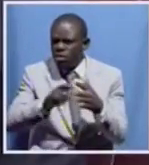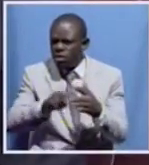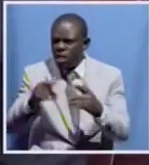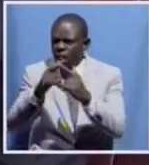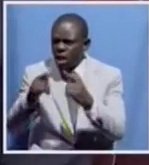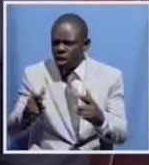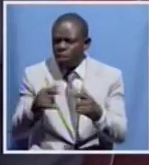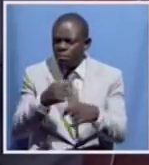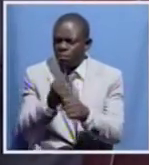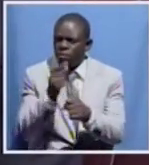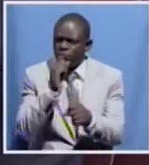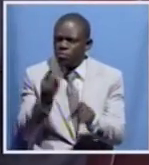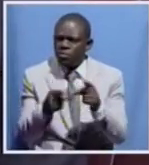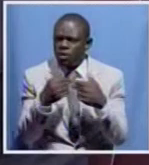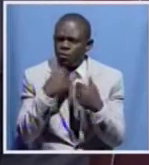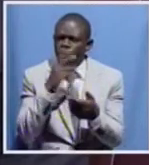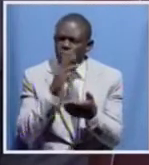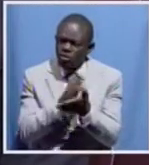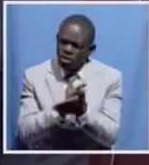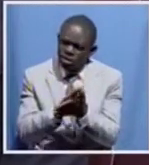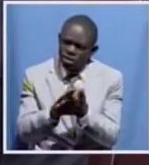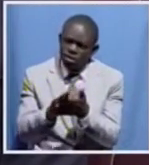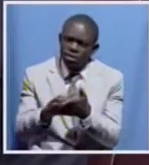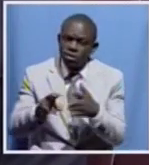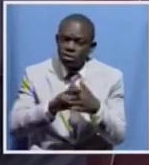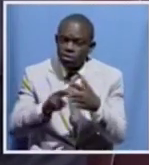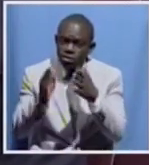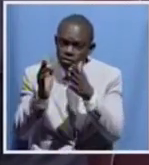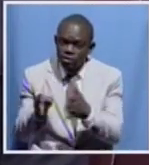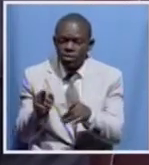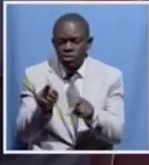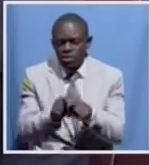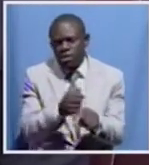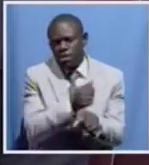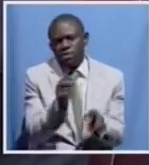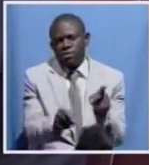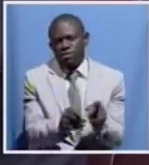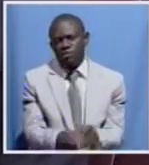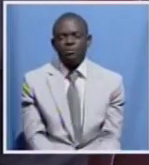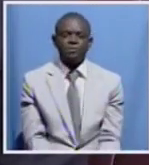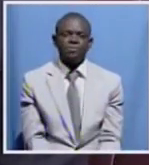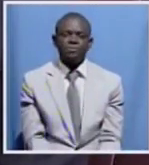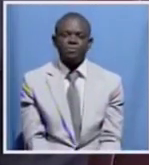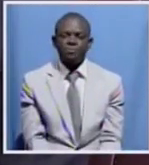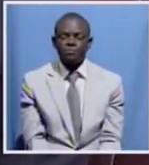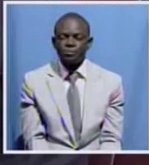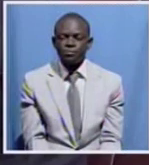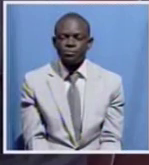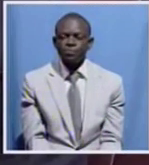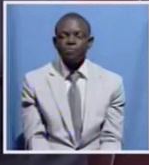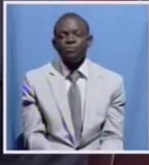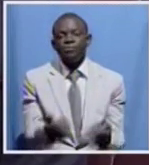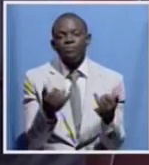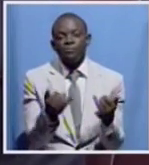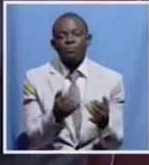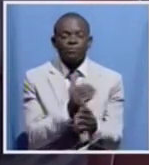clean water. Not just refugees, but the people that host the refugees. Now, coming to climate change and coming to this power shortage